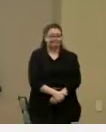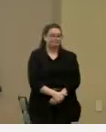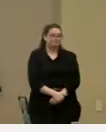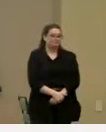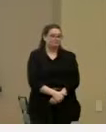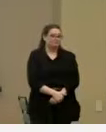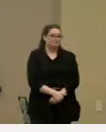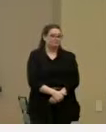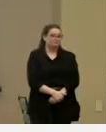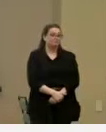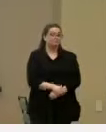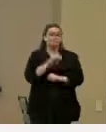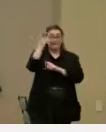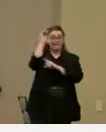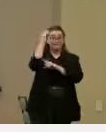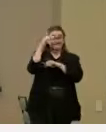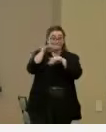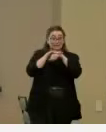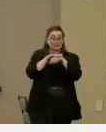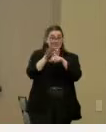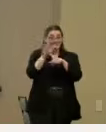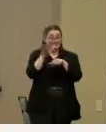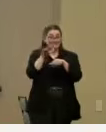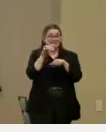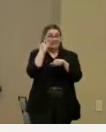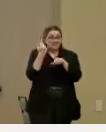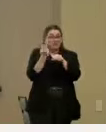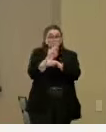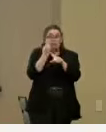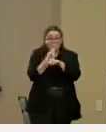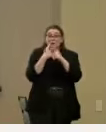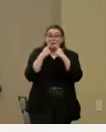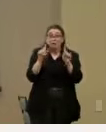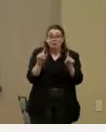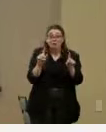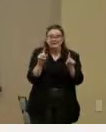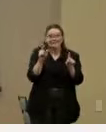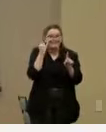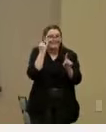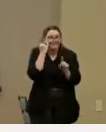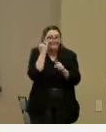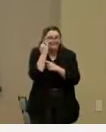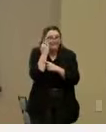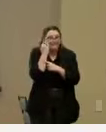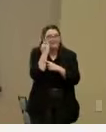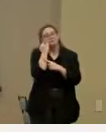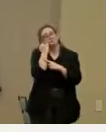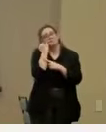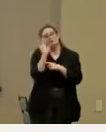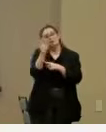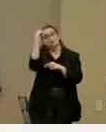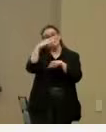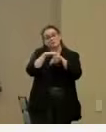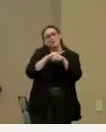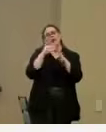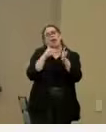The other thing about sunscreen is it only works as often as you use it. How often do you think you should be